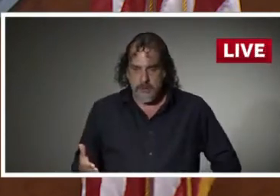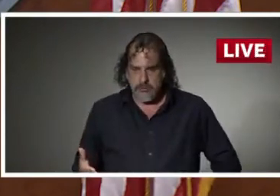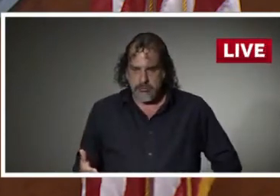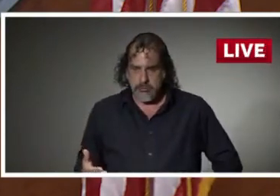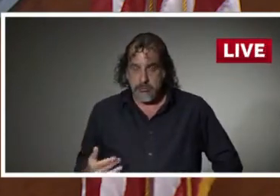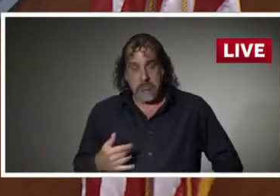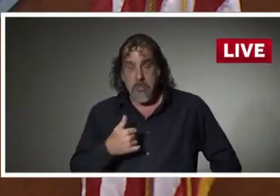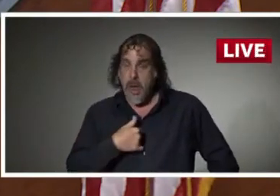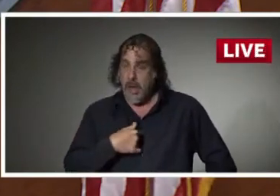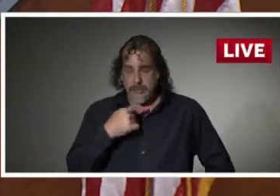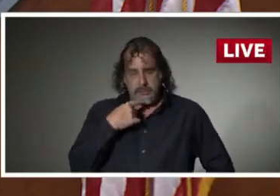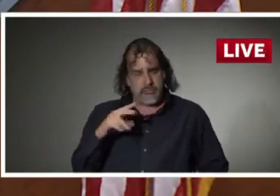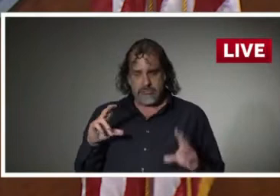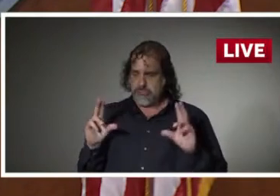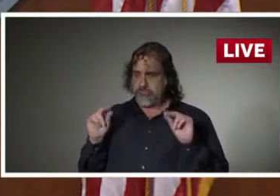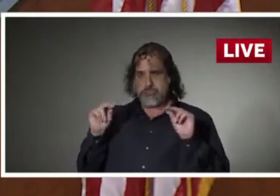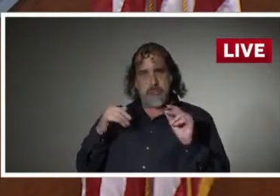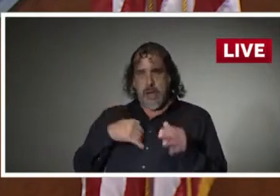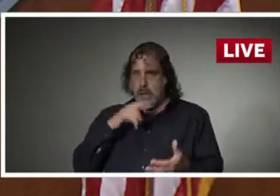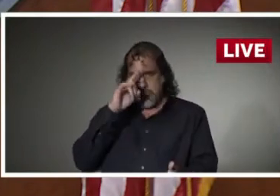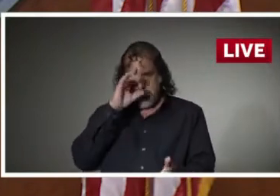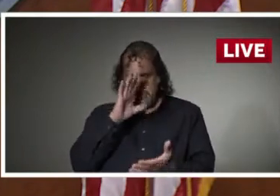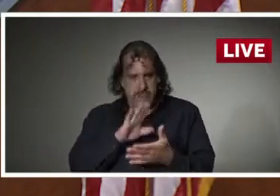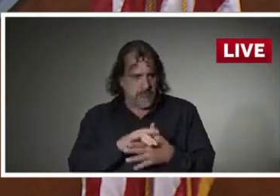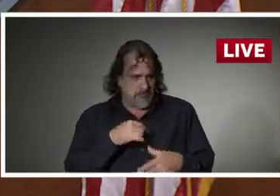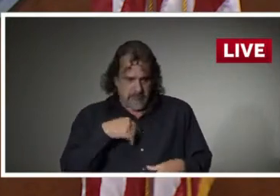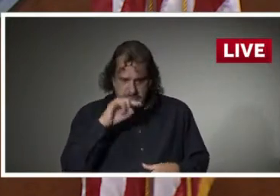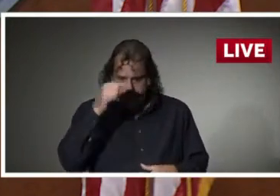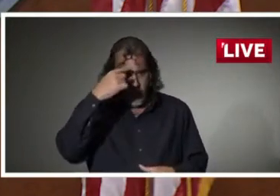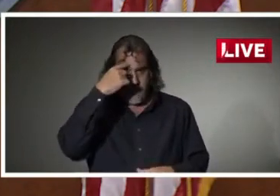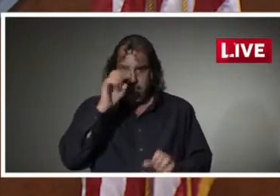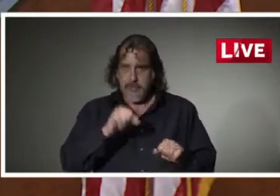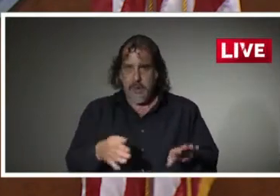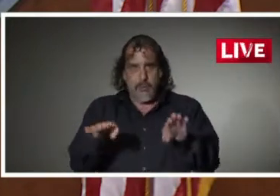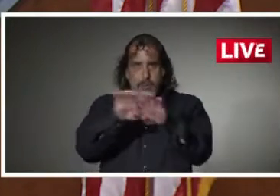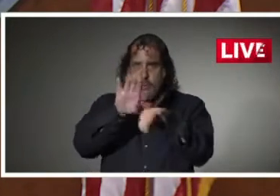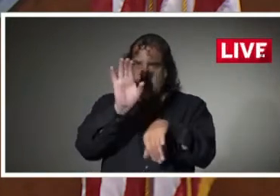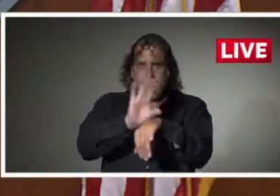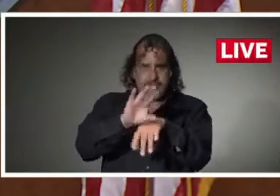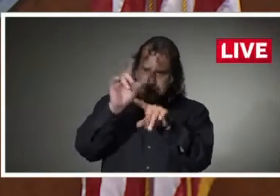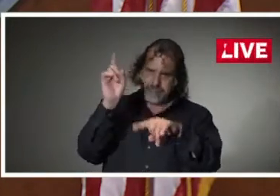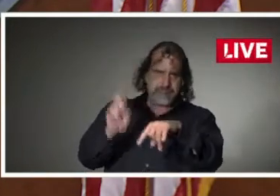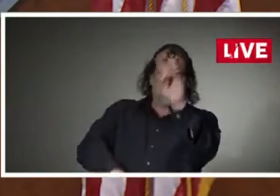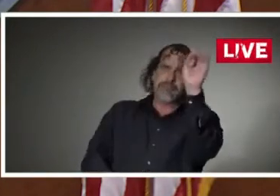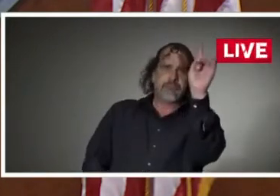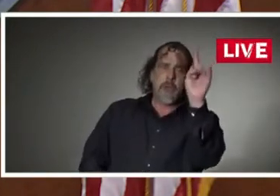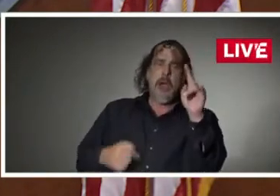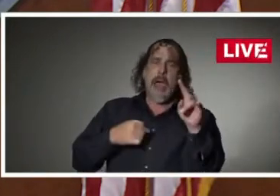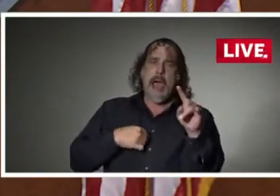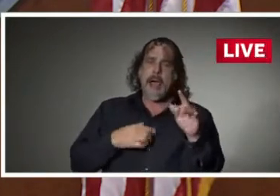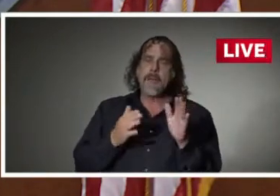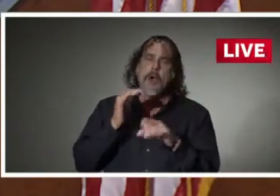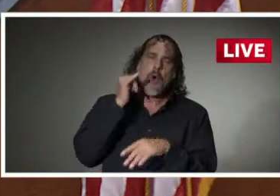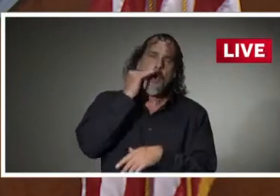And I replied to him, I said, "Sir, no, I don't believe the government can shut down your church. I'm calling to ask